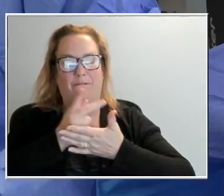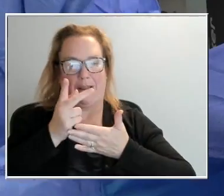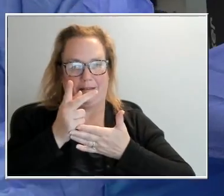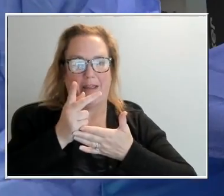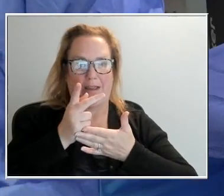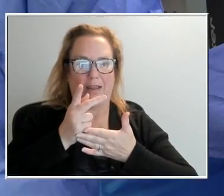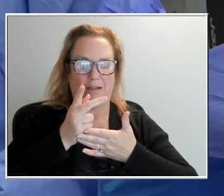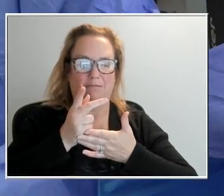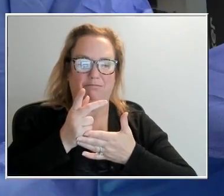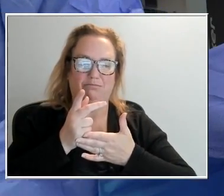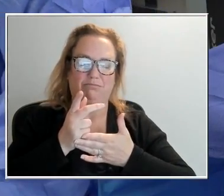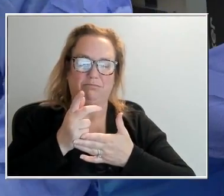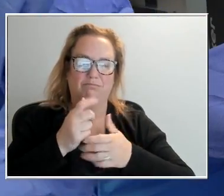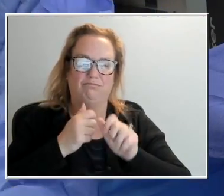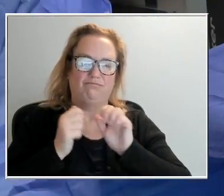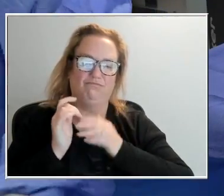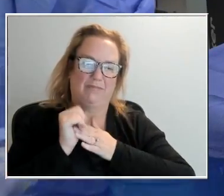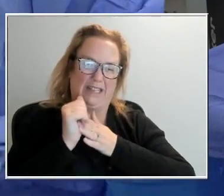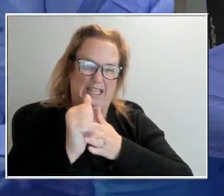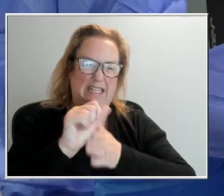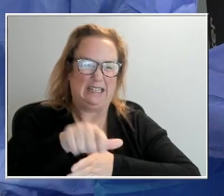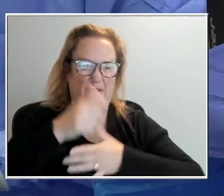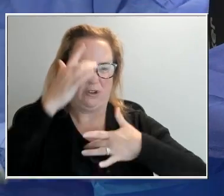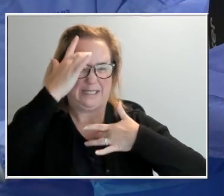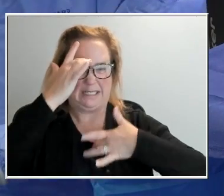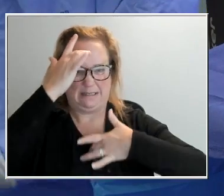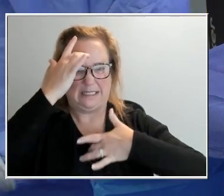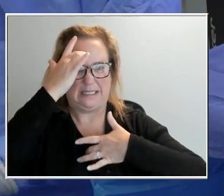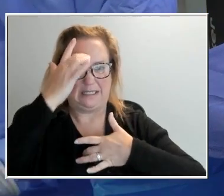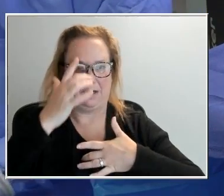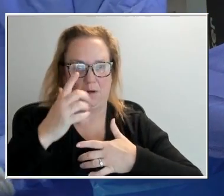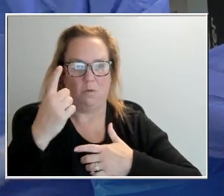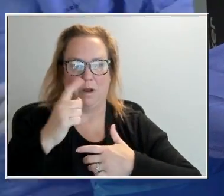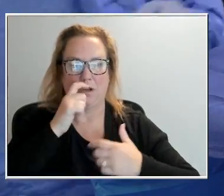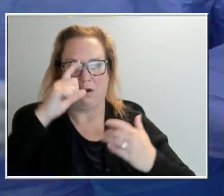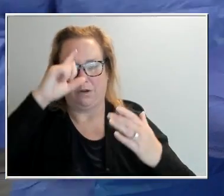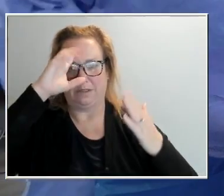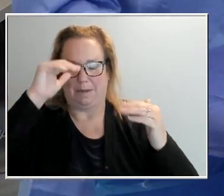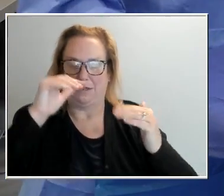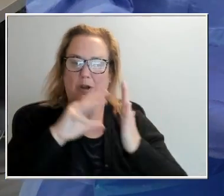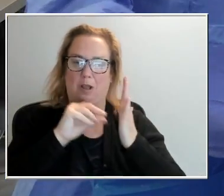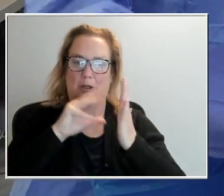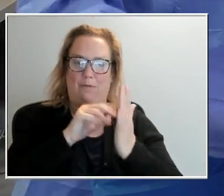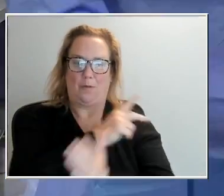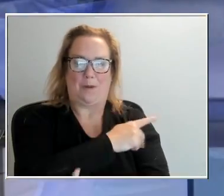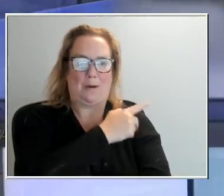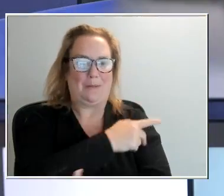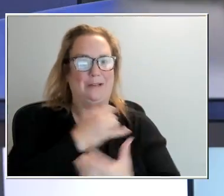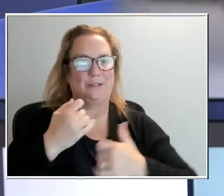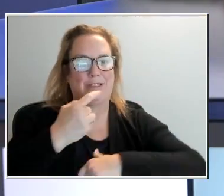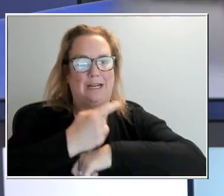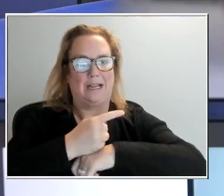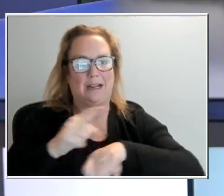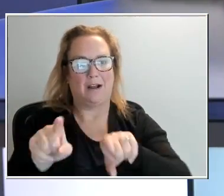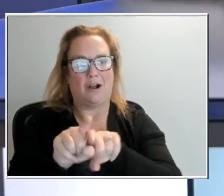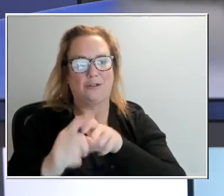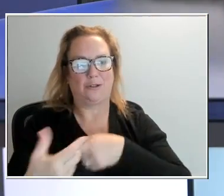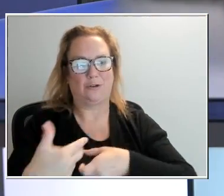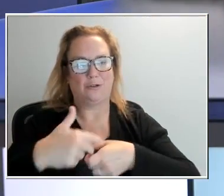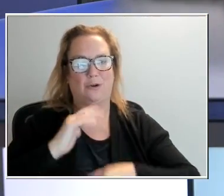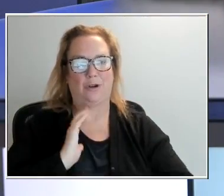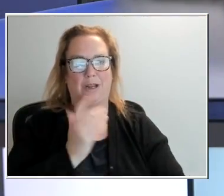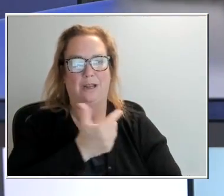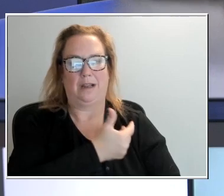symptoms. One in particular you might not expect, as you'll learn from our patient today. Also joining us is